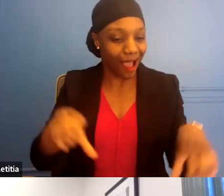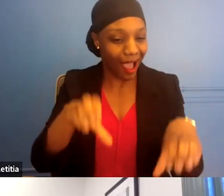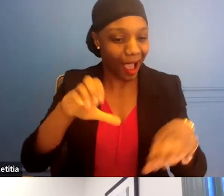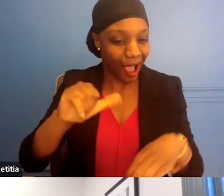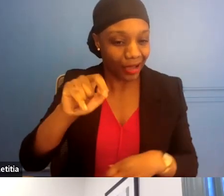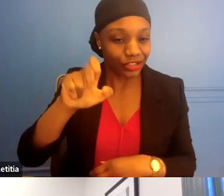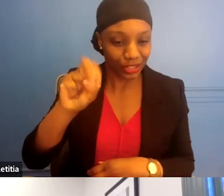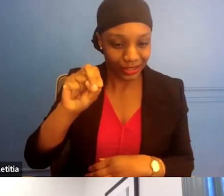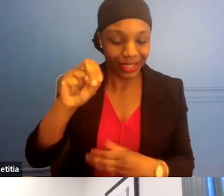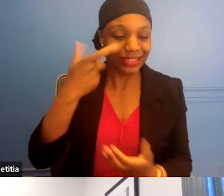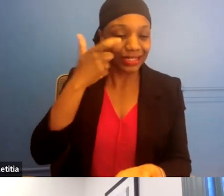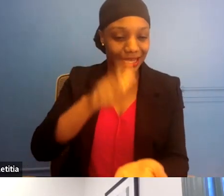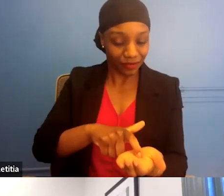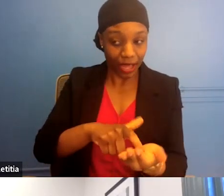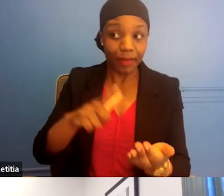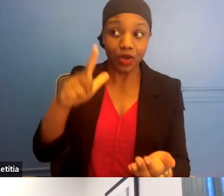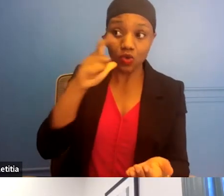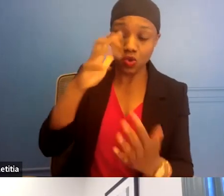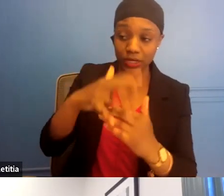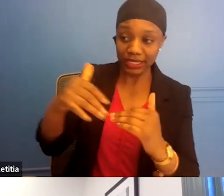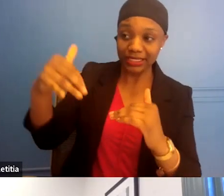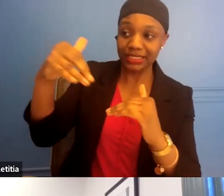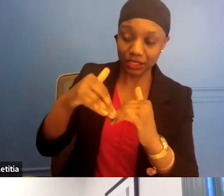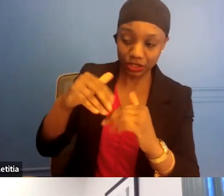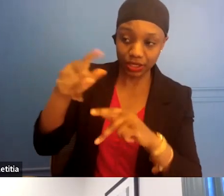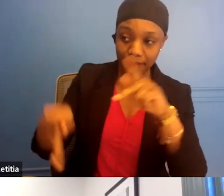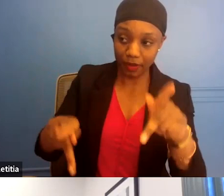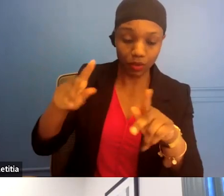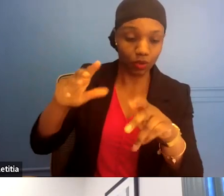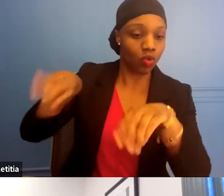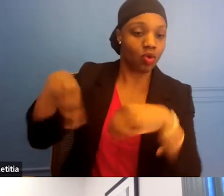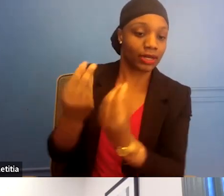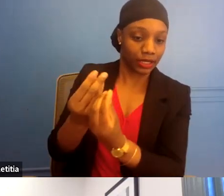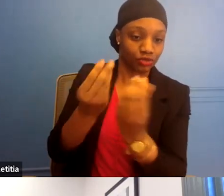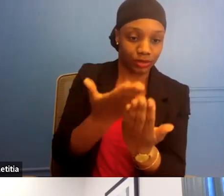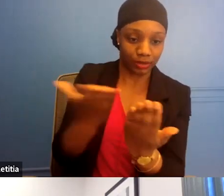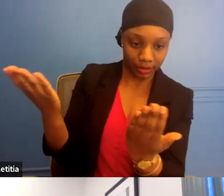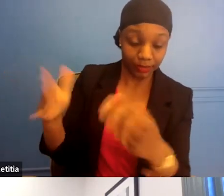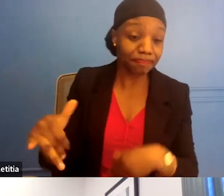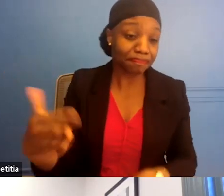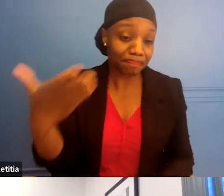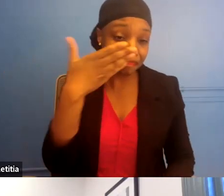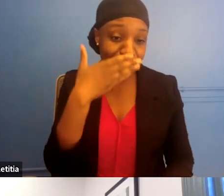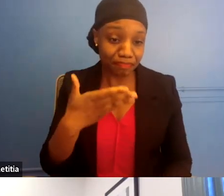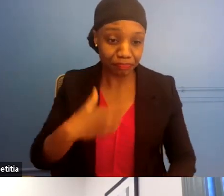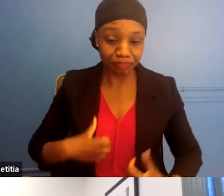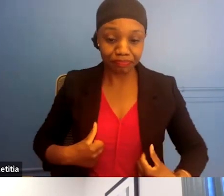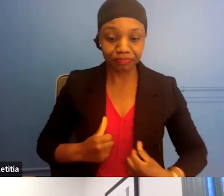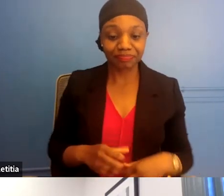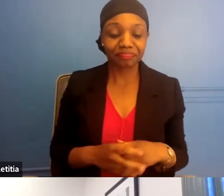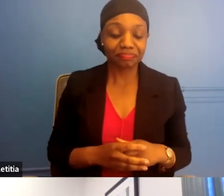identified by Indigenous community-based organizations. Thank you. And